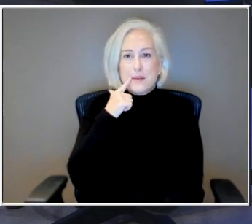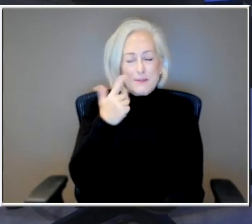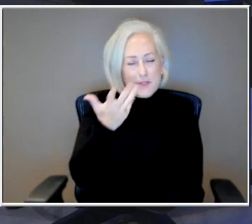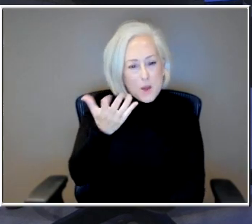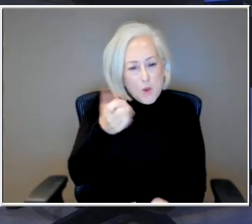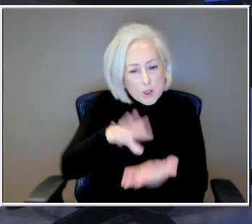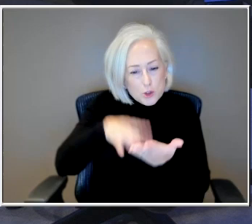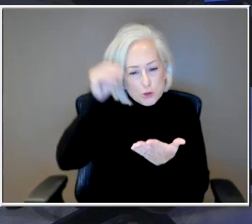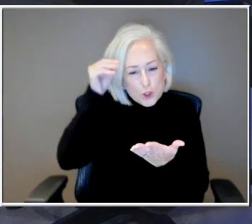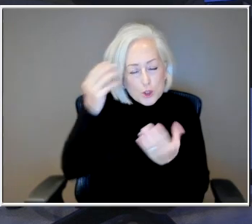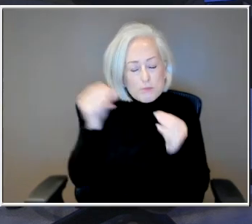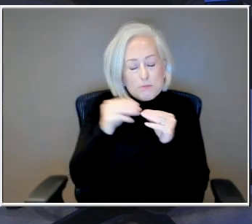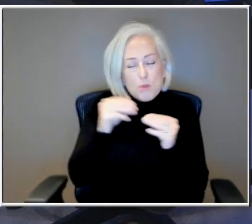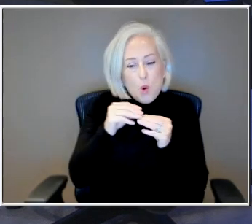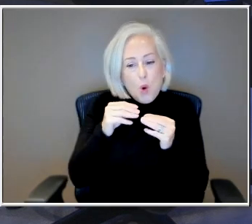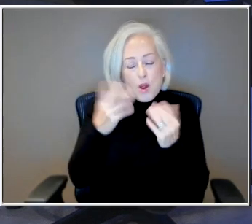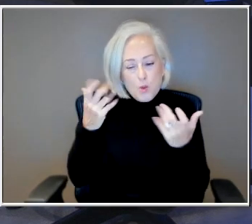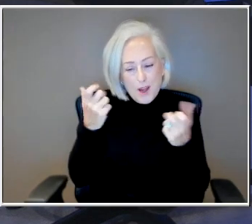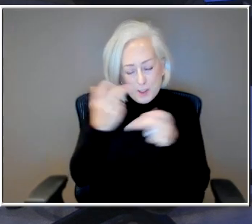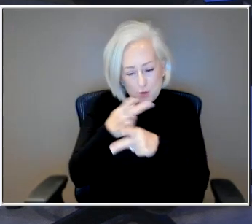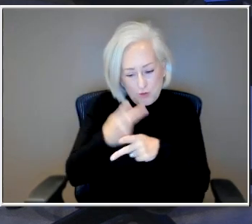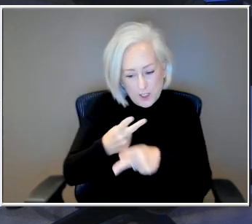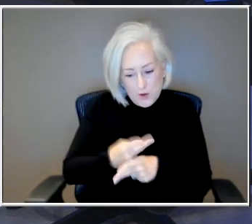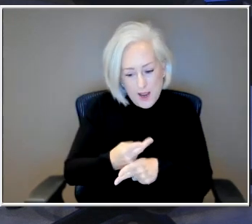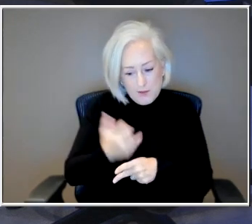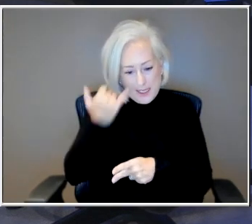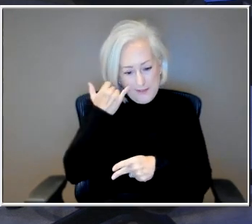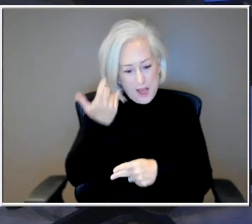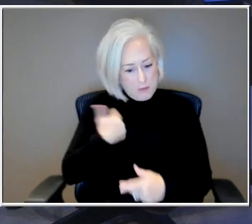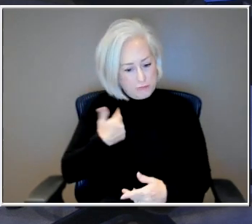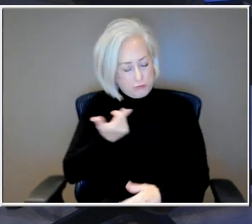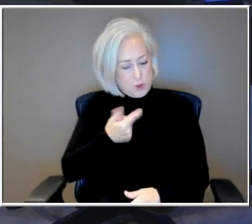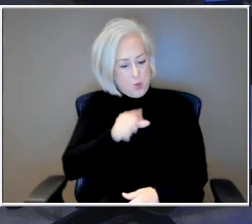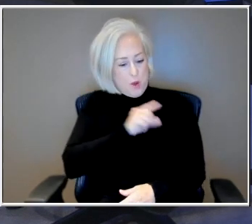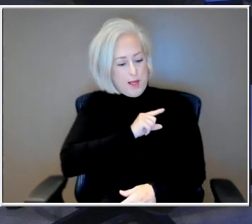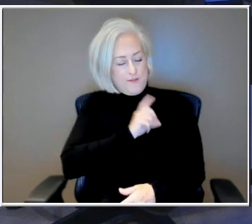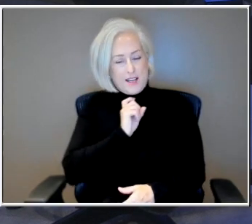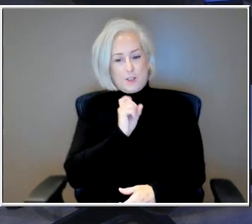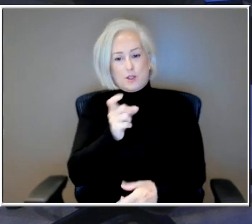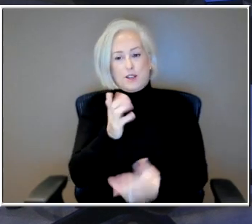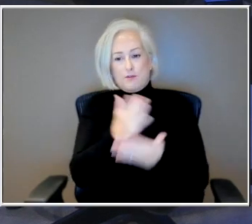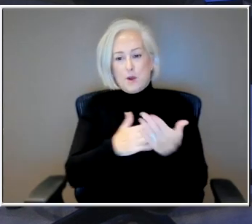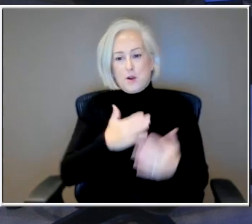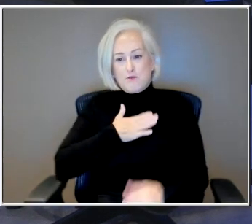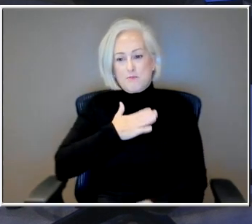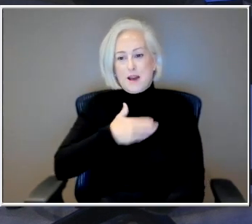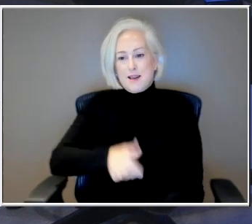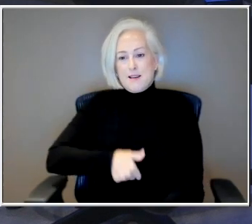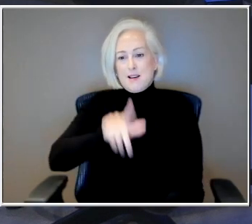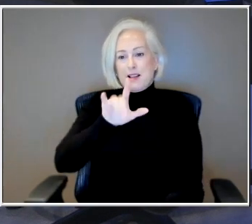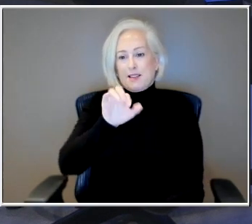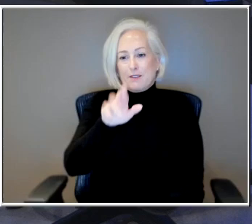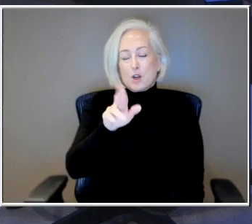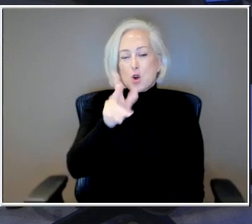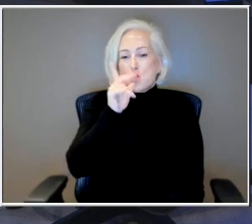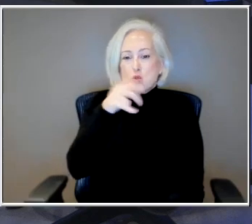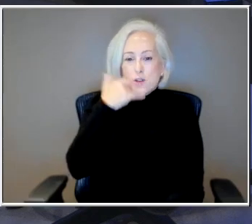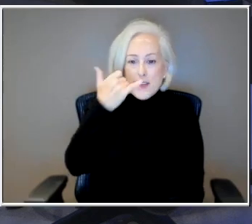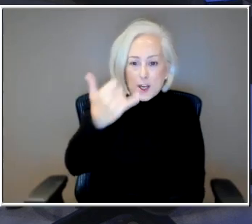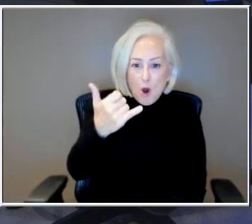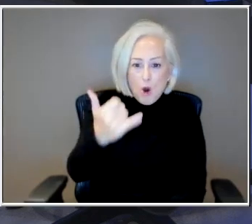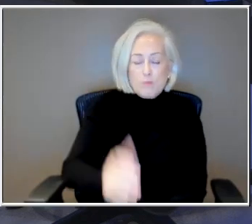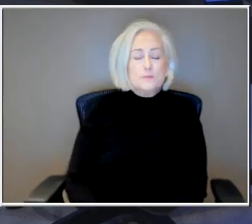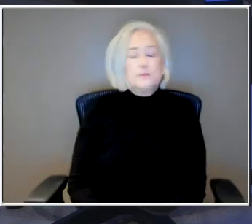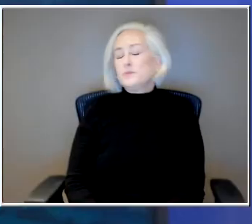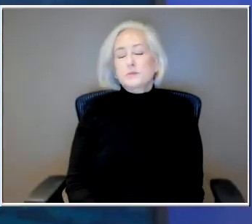out if I could qualify to give part of my liver, what do they do? Who do they call? Where do they go? They can call the